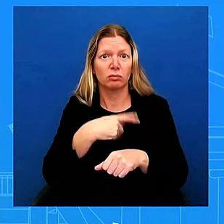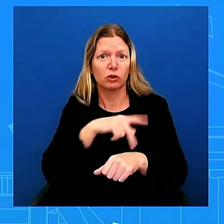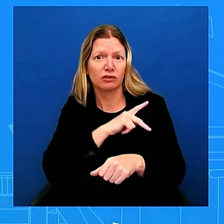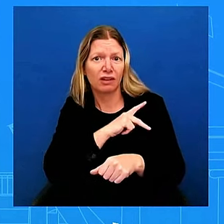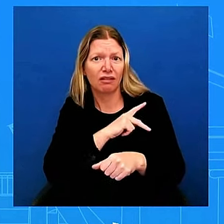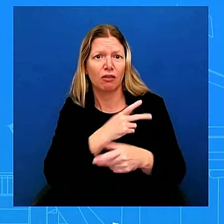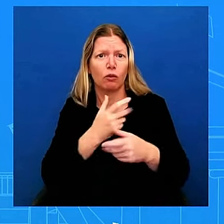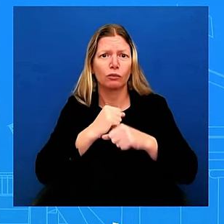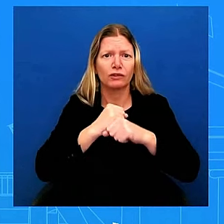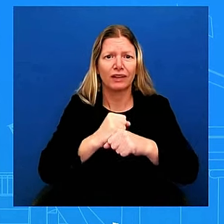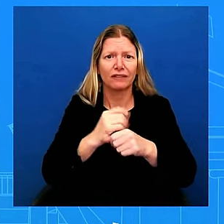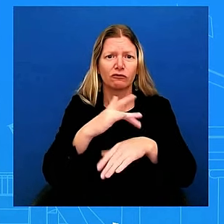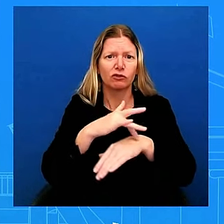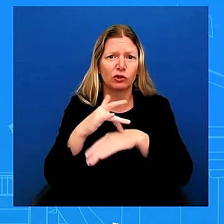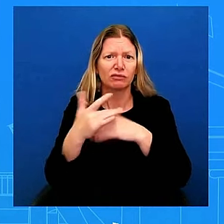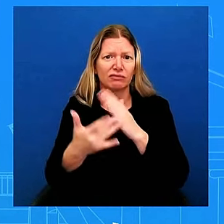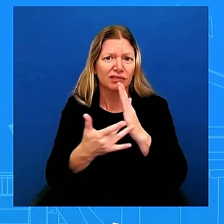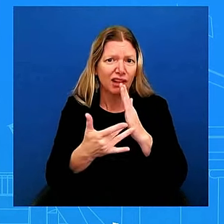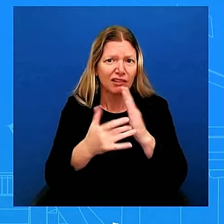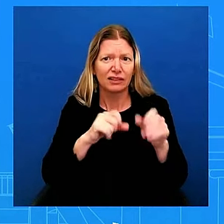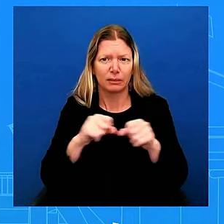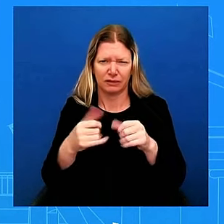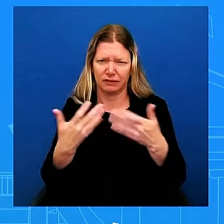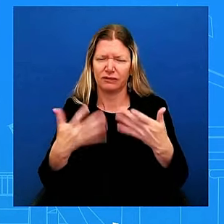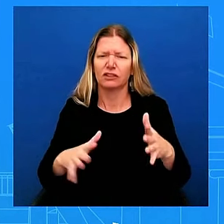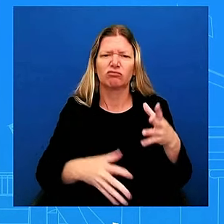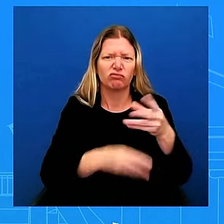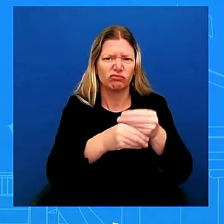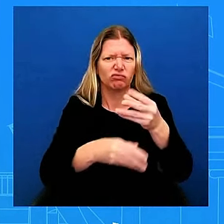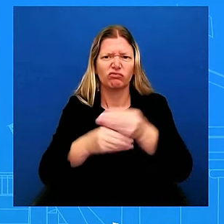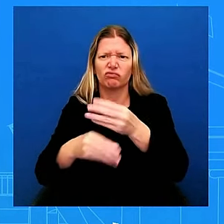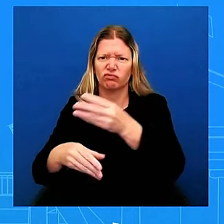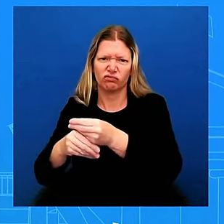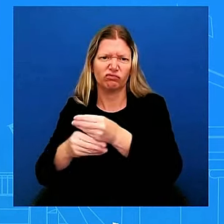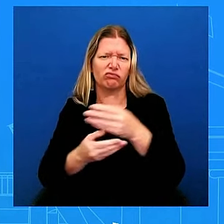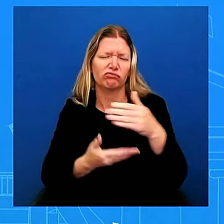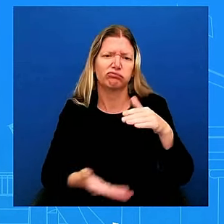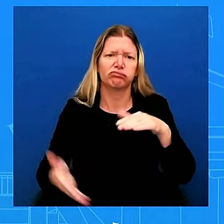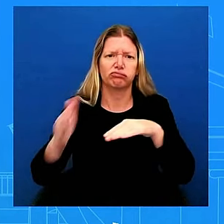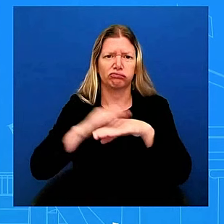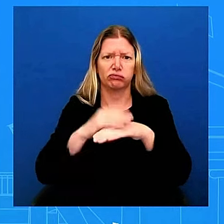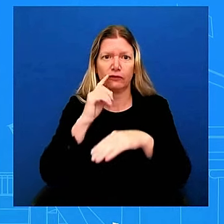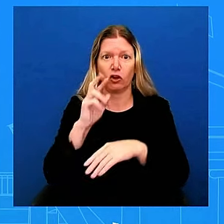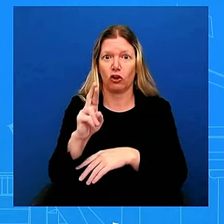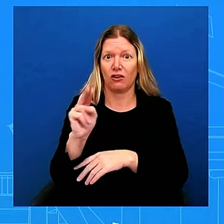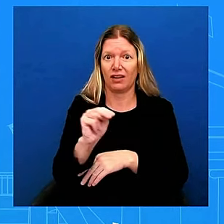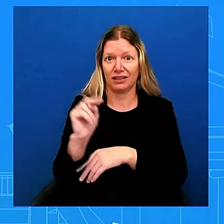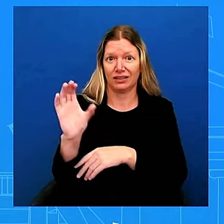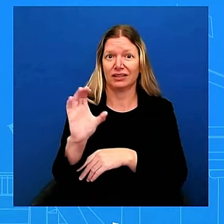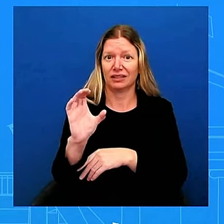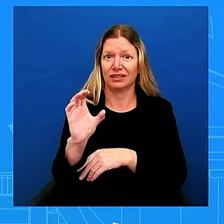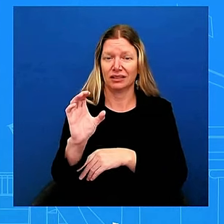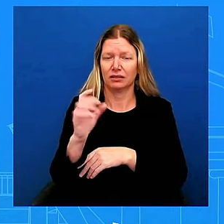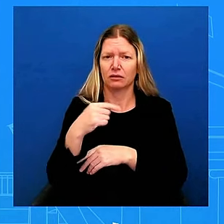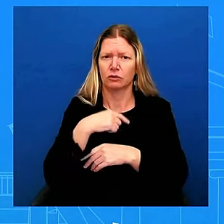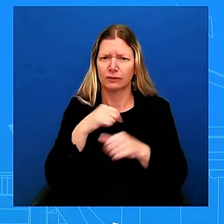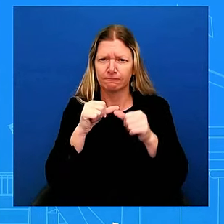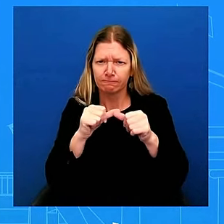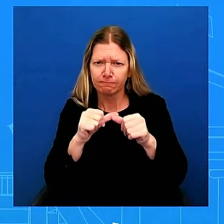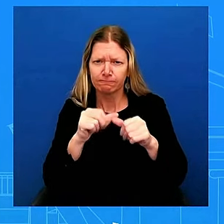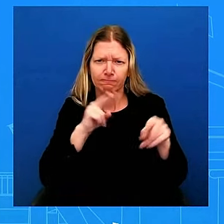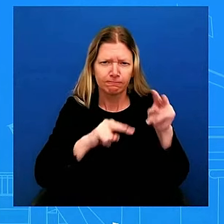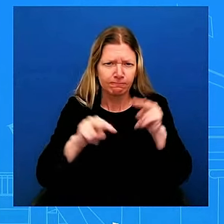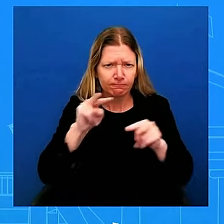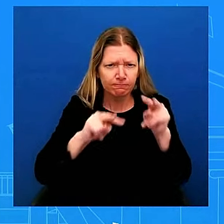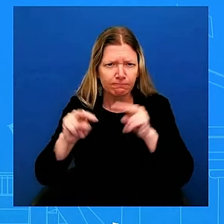the RNC, we have steadily increased implementation of significant physical and technical enhancements at every